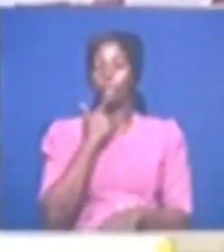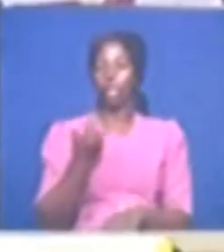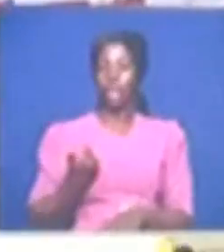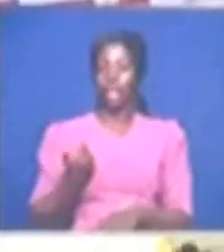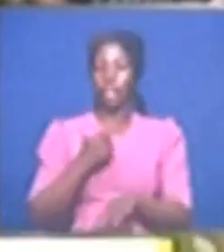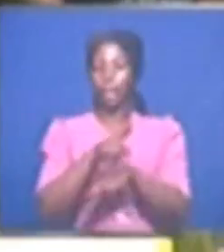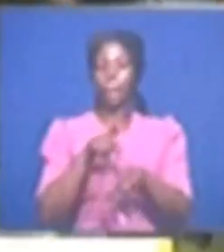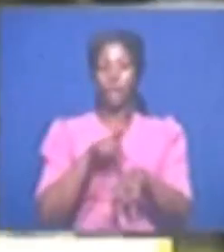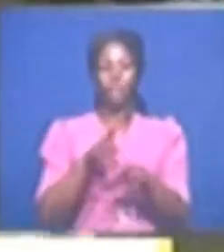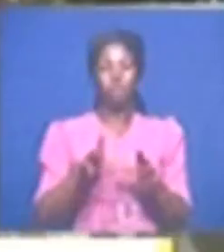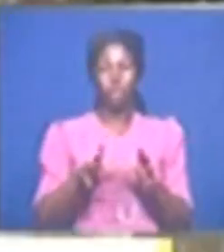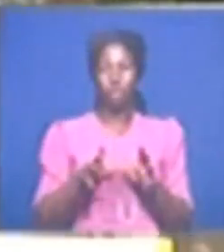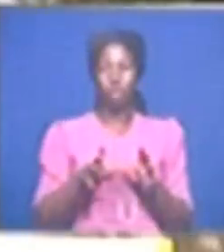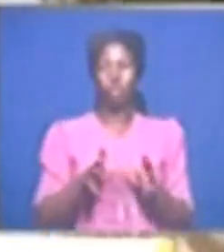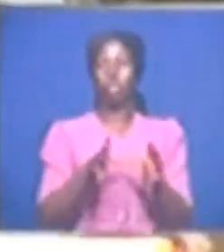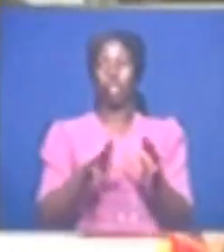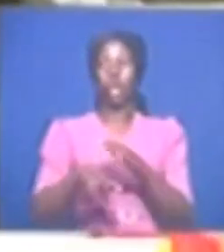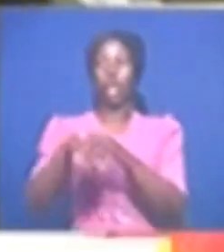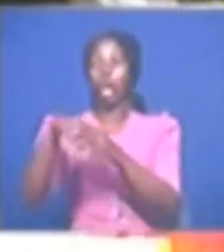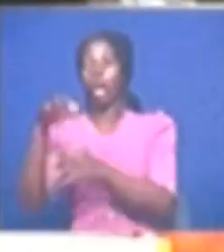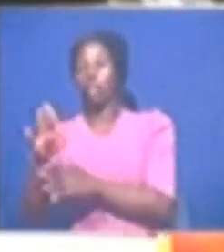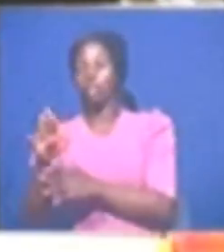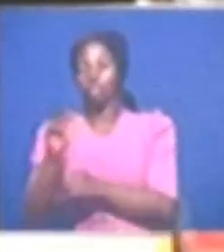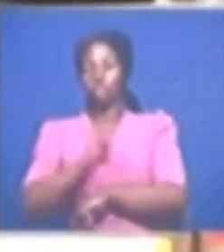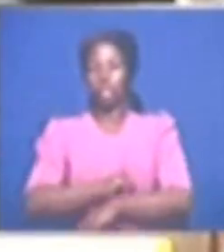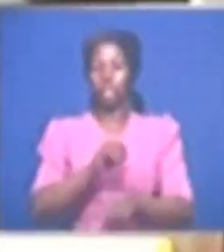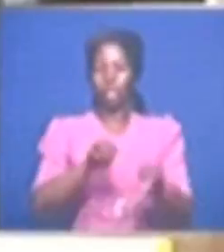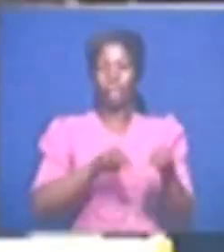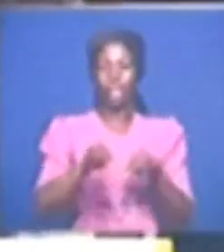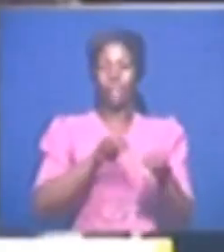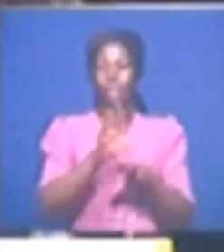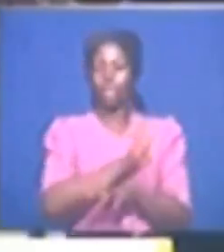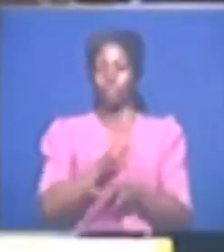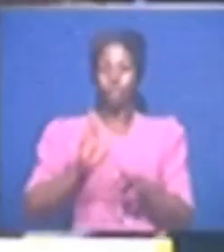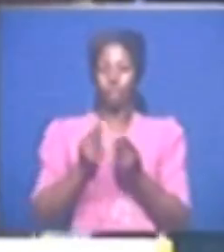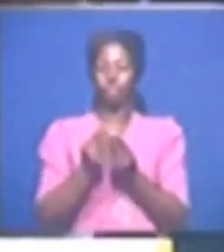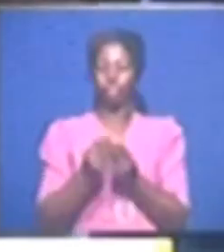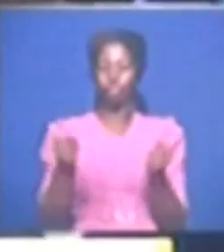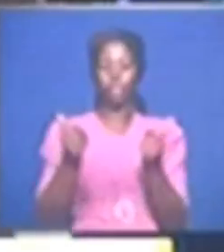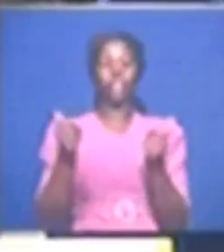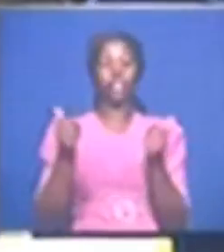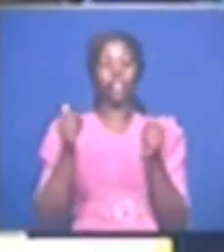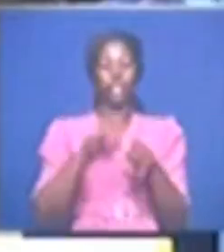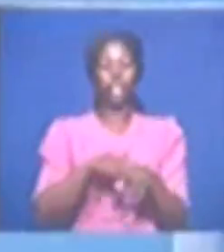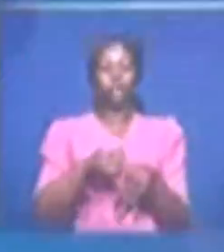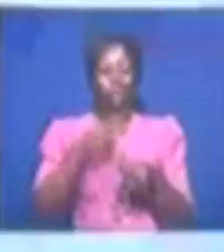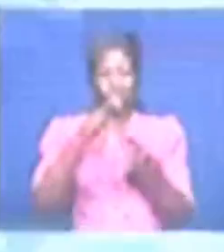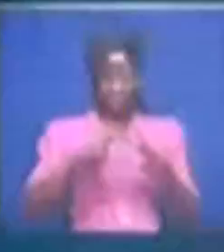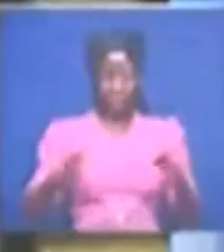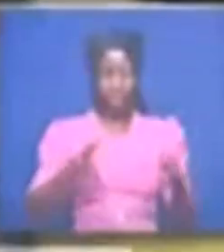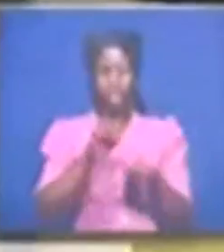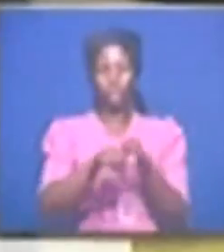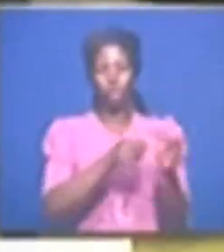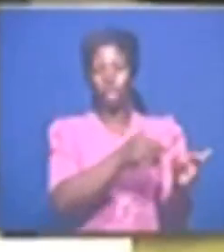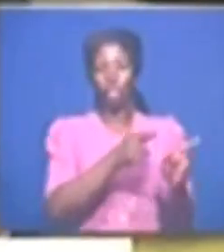out and school management board dissolved as investigations into rape allegations continue.